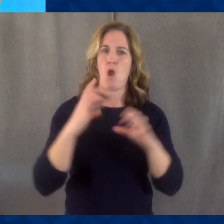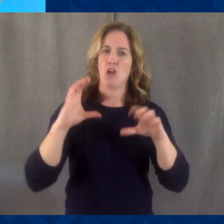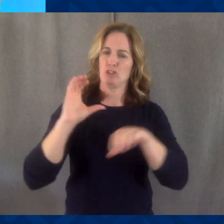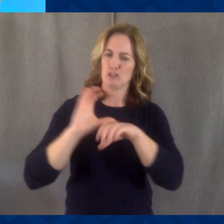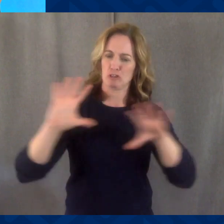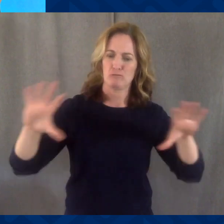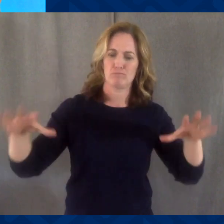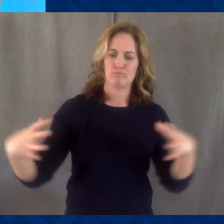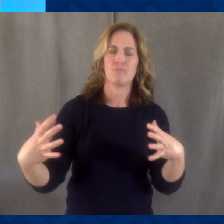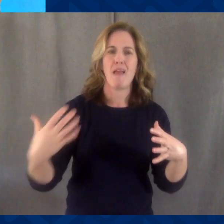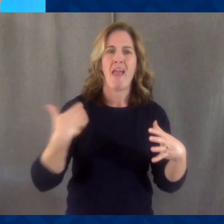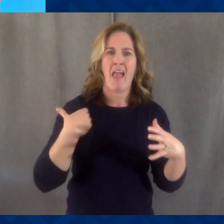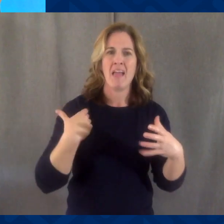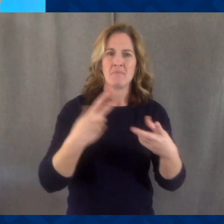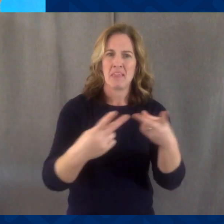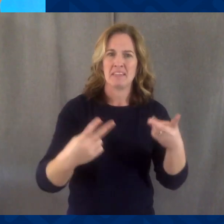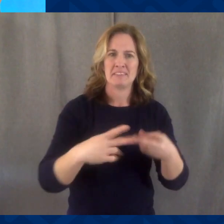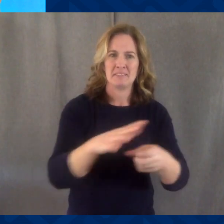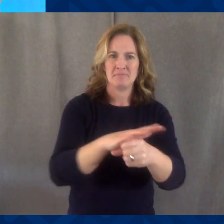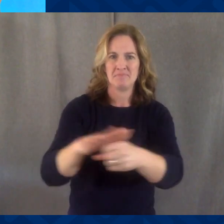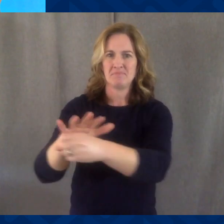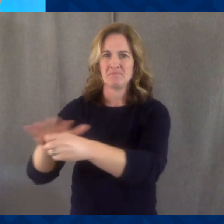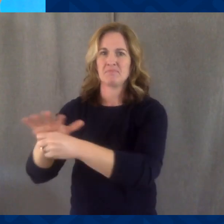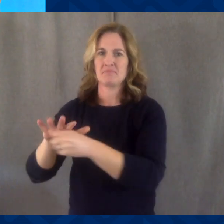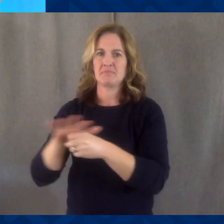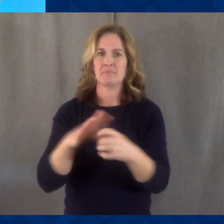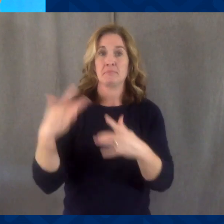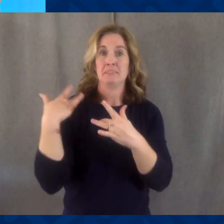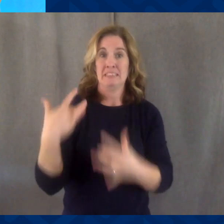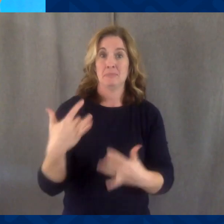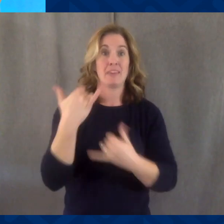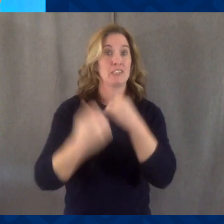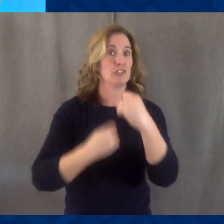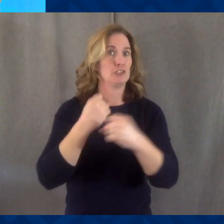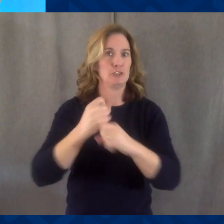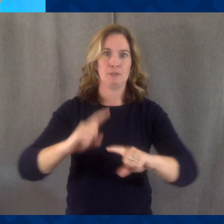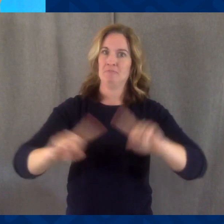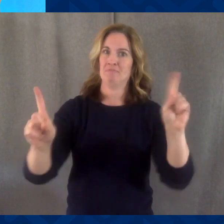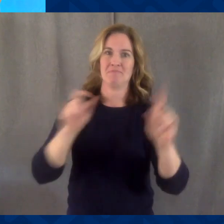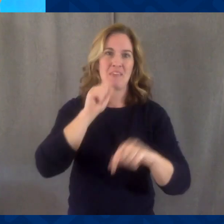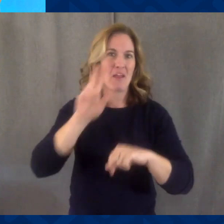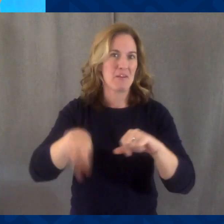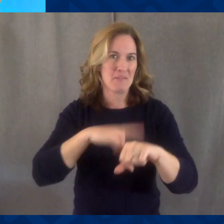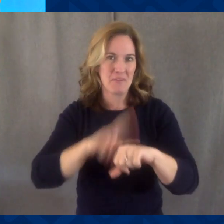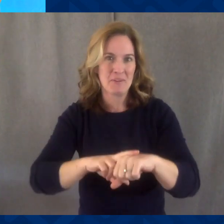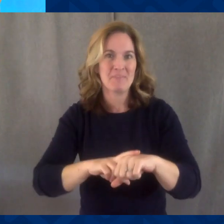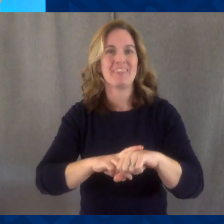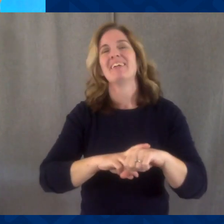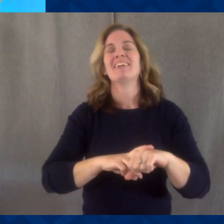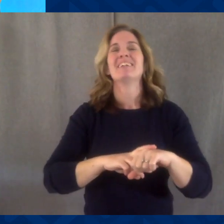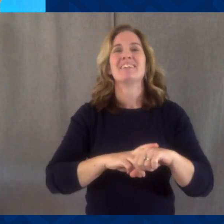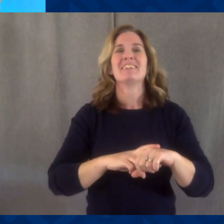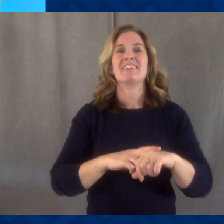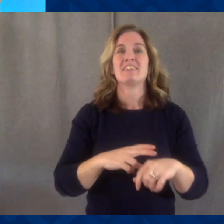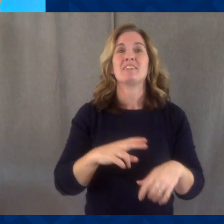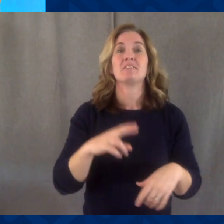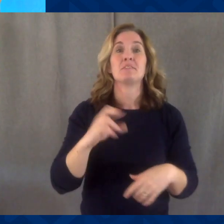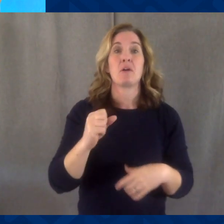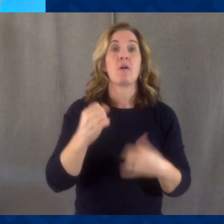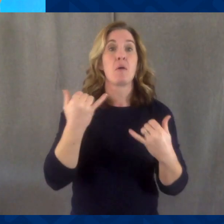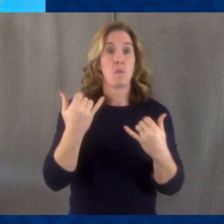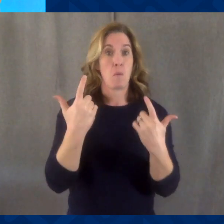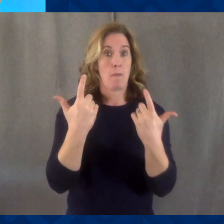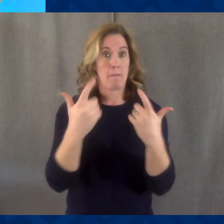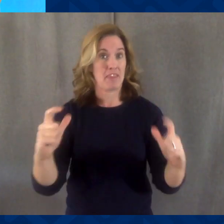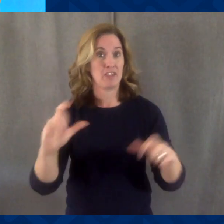locations under normal circumstances. And this year is not normal, right? It's insane. And so with that, we are one big